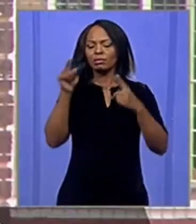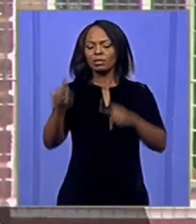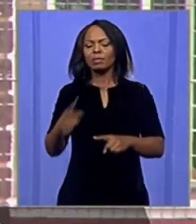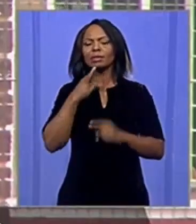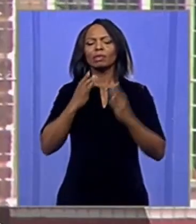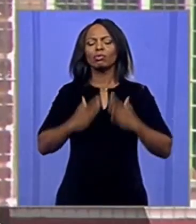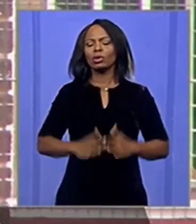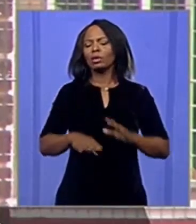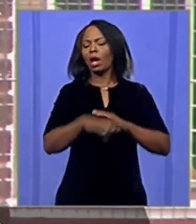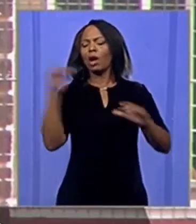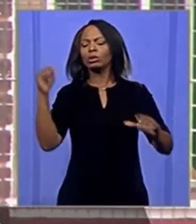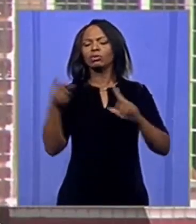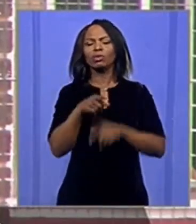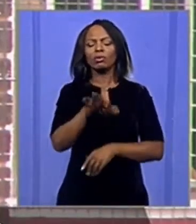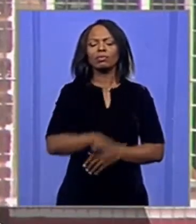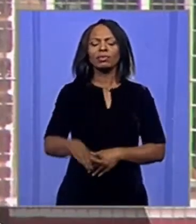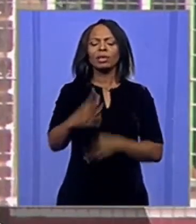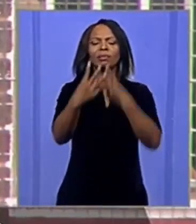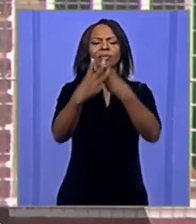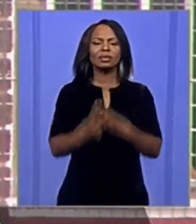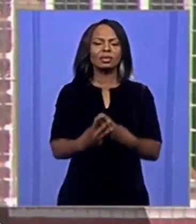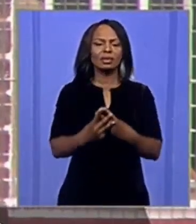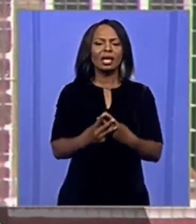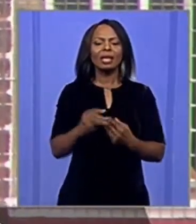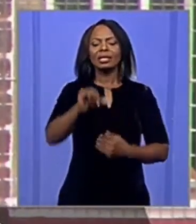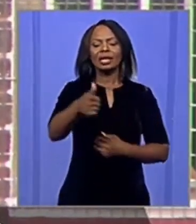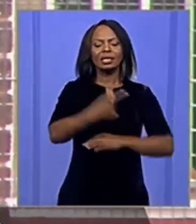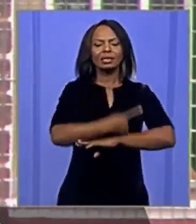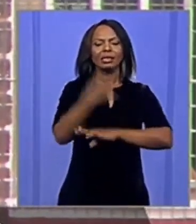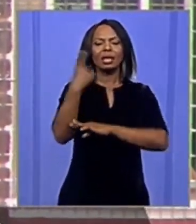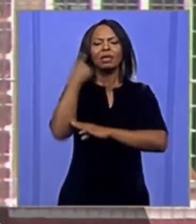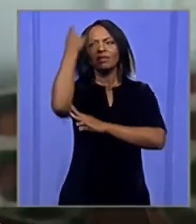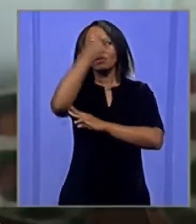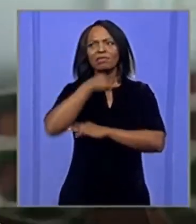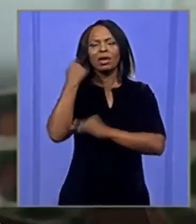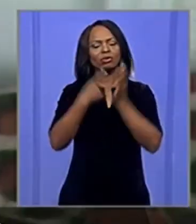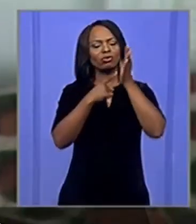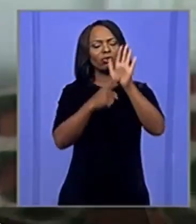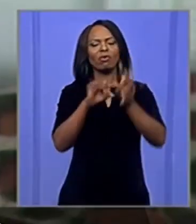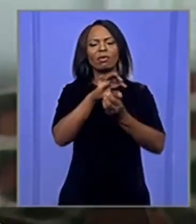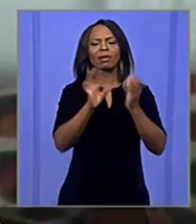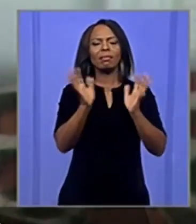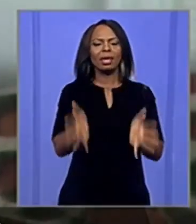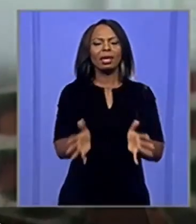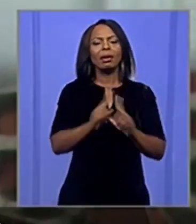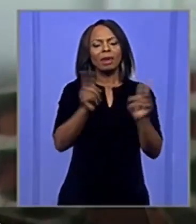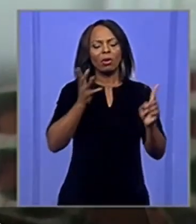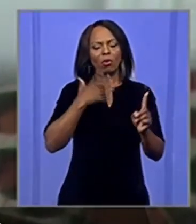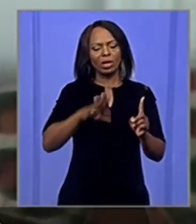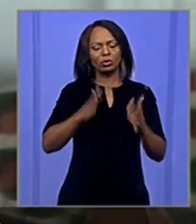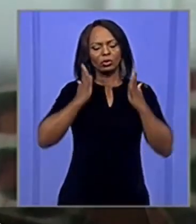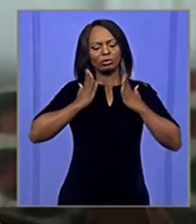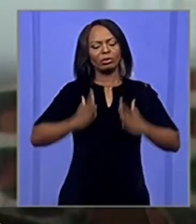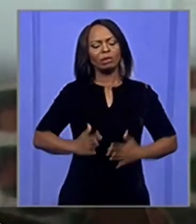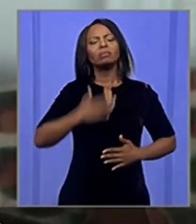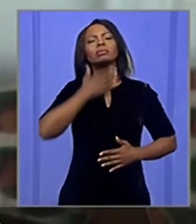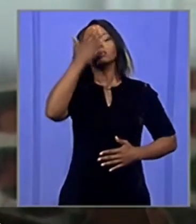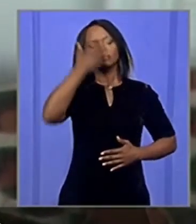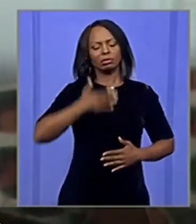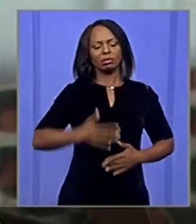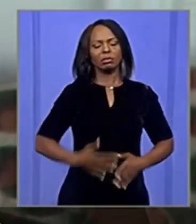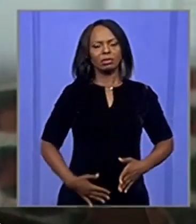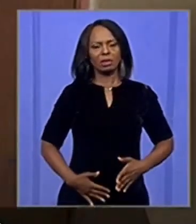le le latelang ba ne ba bontshiwa fela sefatlhego sa gagwe kwa moshareng le fa ba ne ba kopile go bona thamo le mmele wa